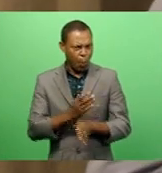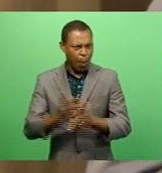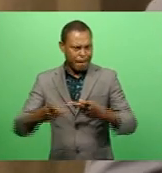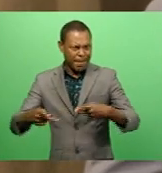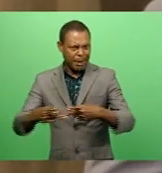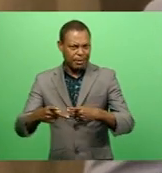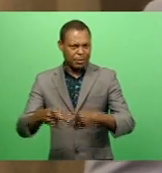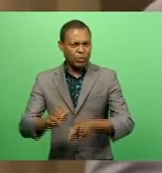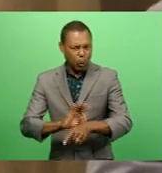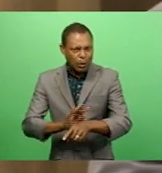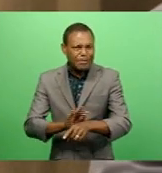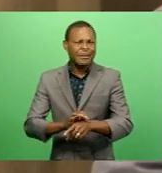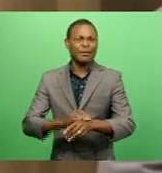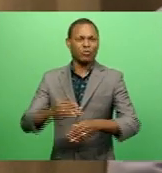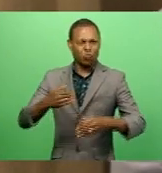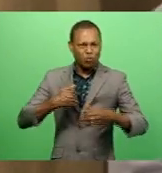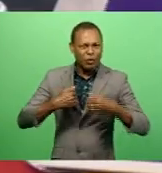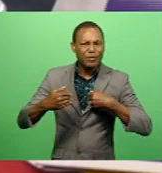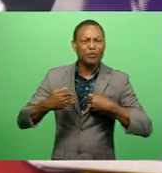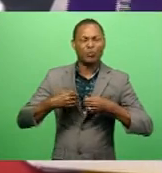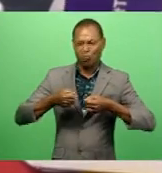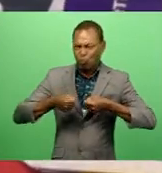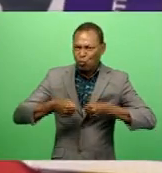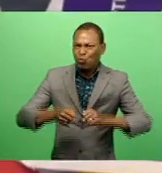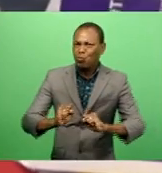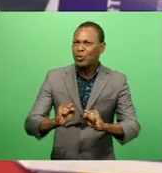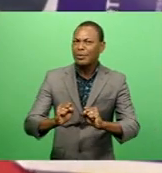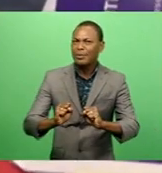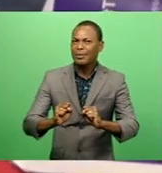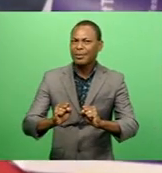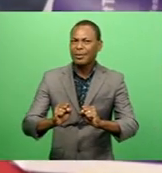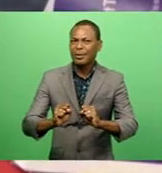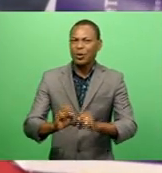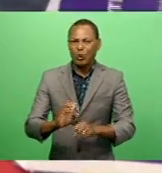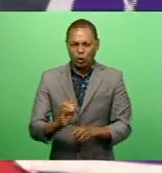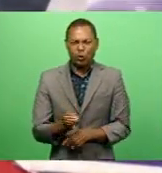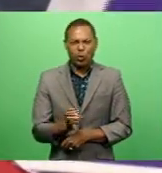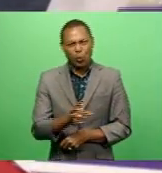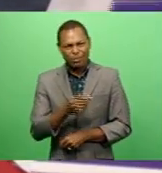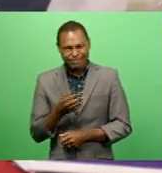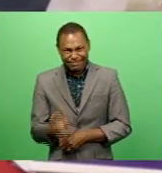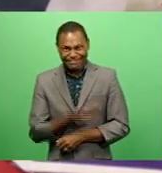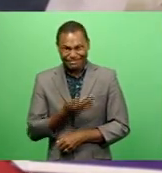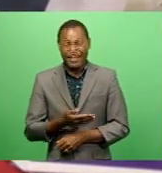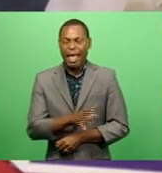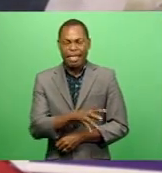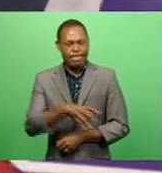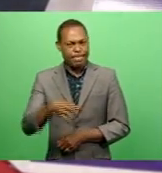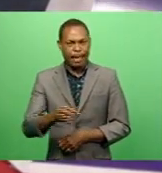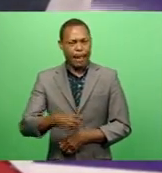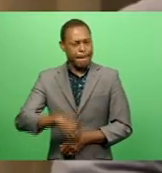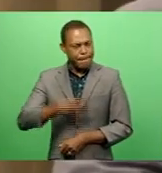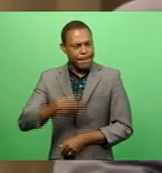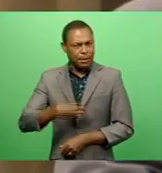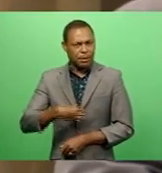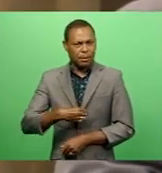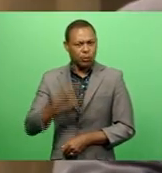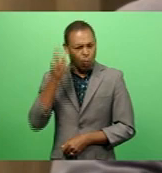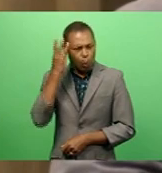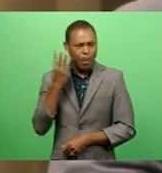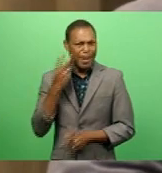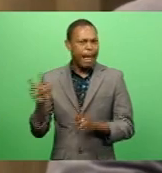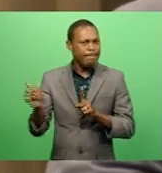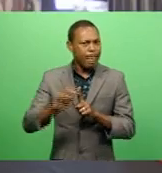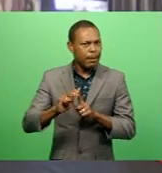and universities, in the street and online. I take it very personal when our staff that are women are targeted in